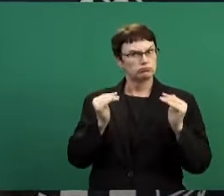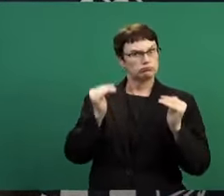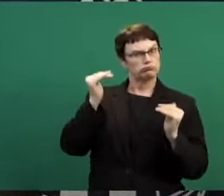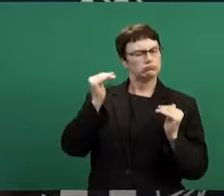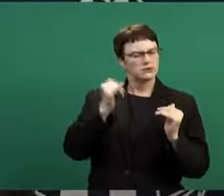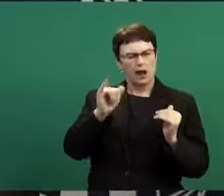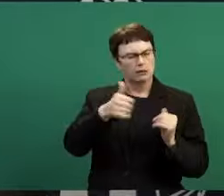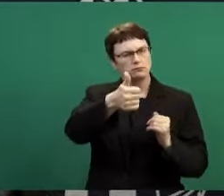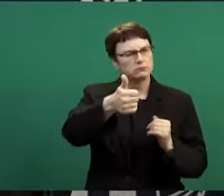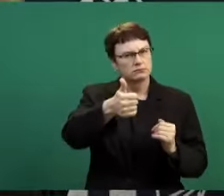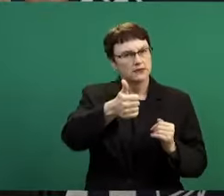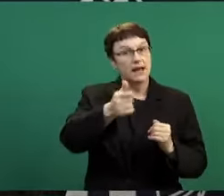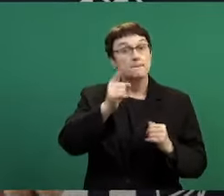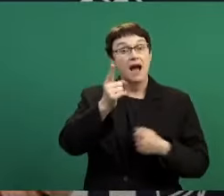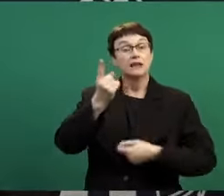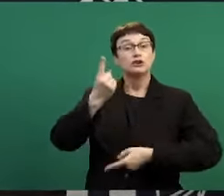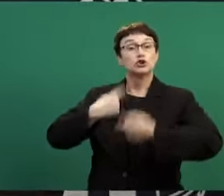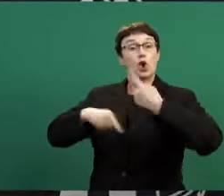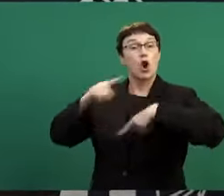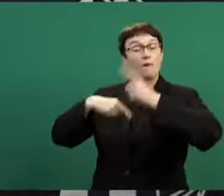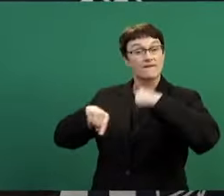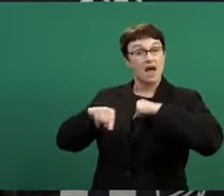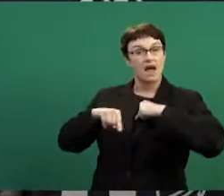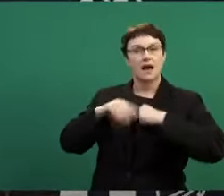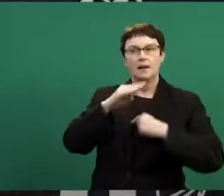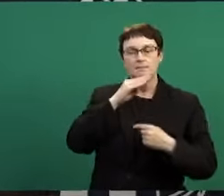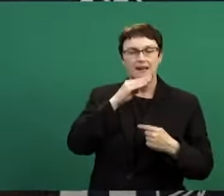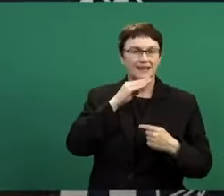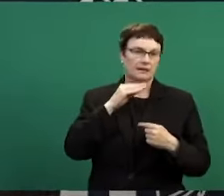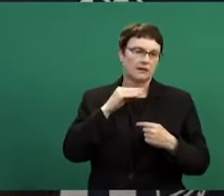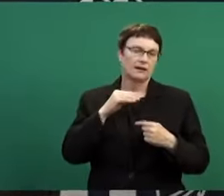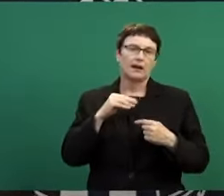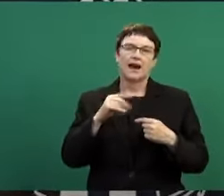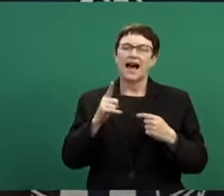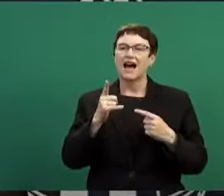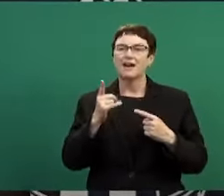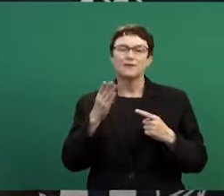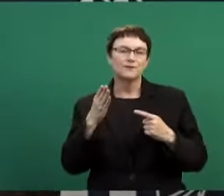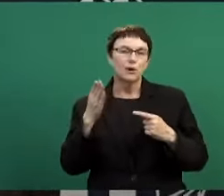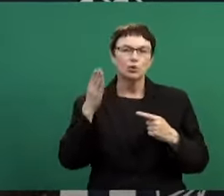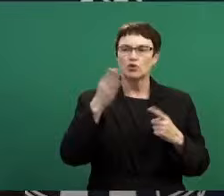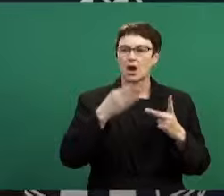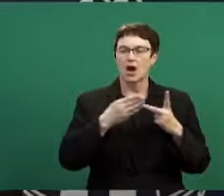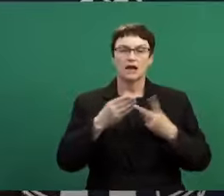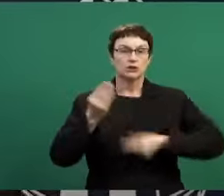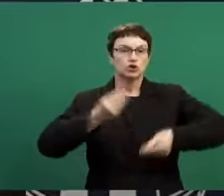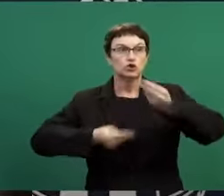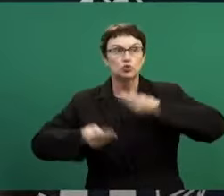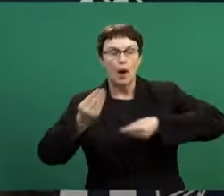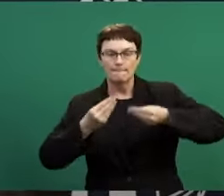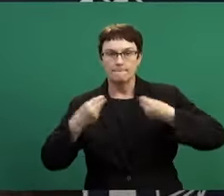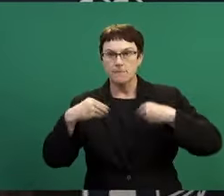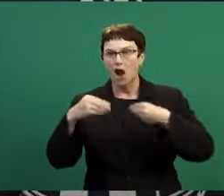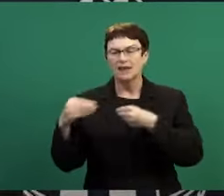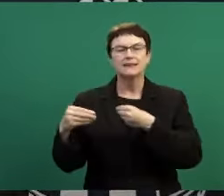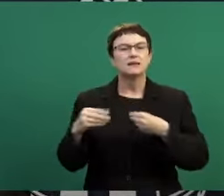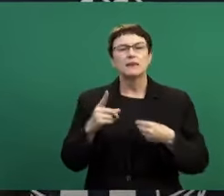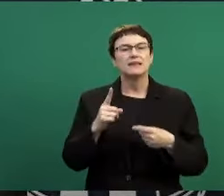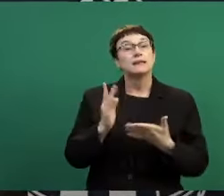part of the turnover depends on whether you're talking of the spot, the futures, the swap market. But I think, as the governor said, some of the declines is not